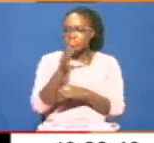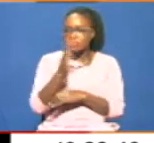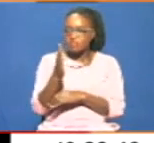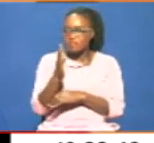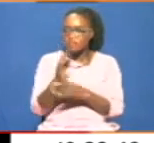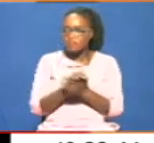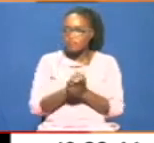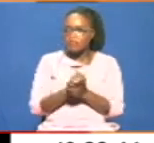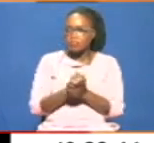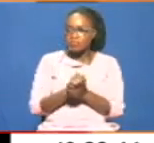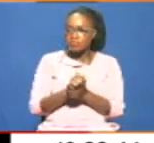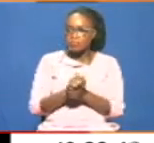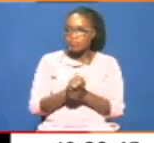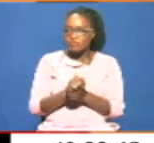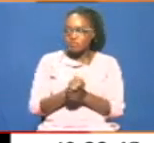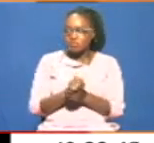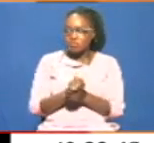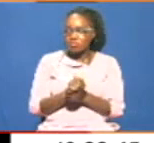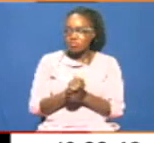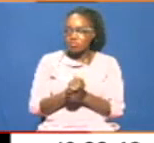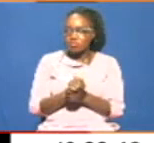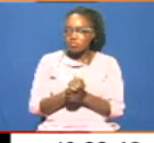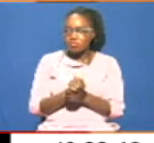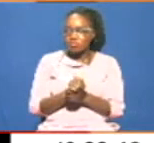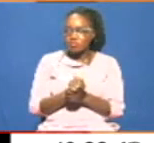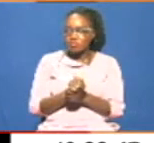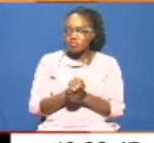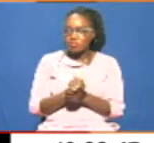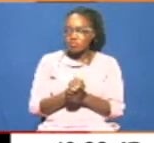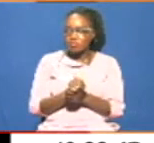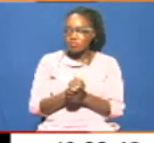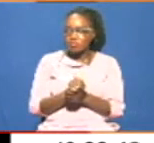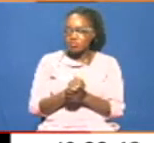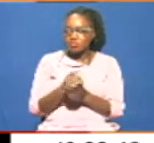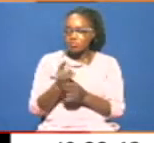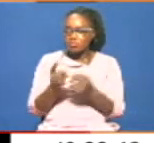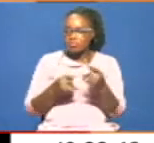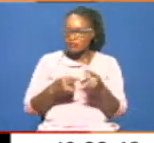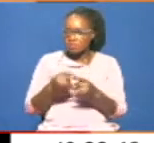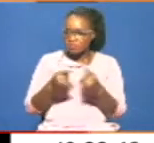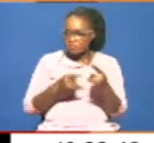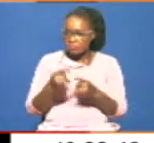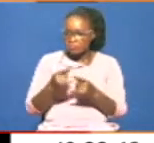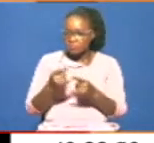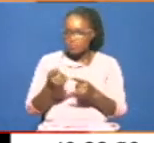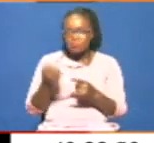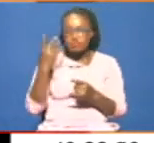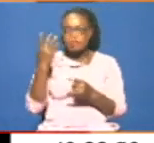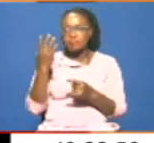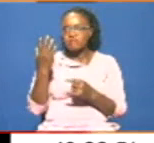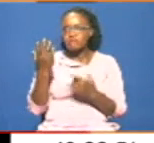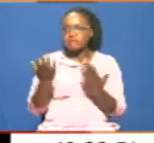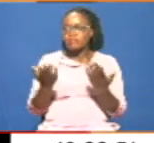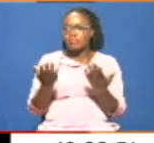that maybe struggles to understand or to strike the right balance in that whole equation of